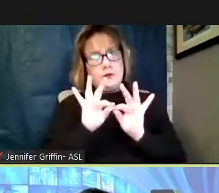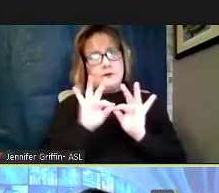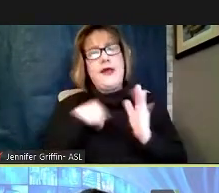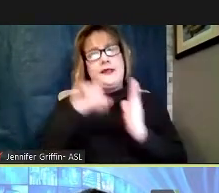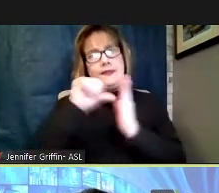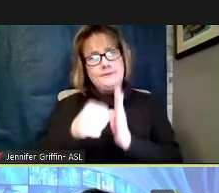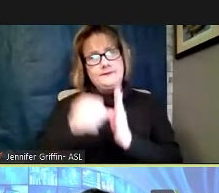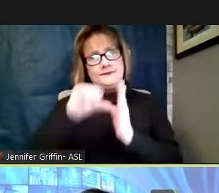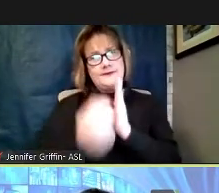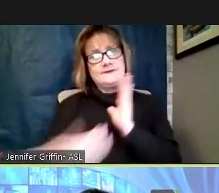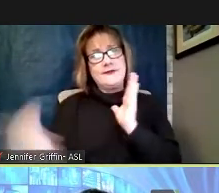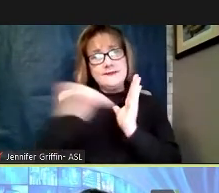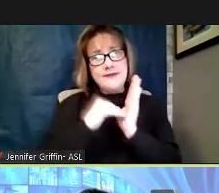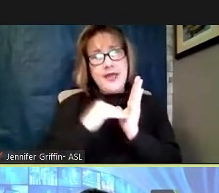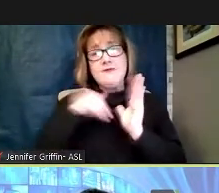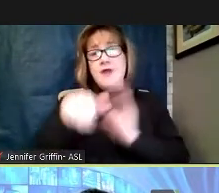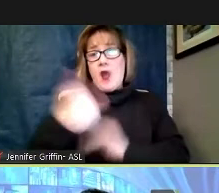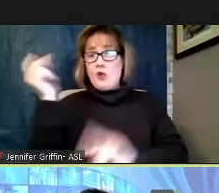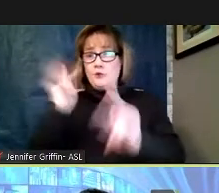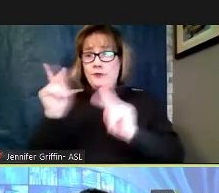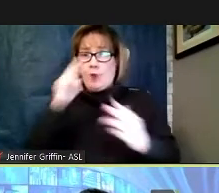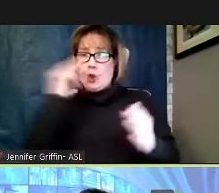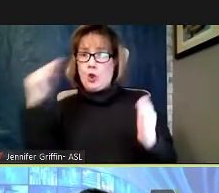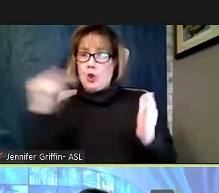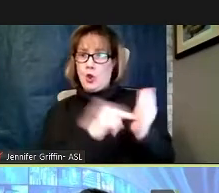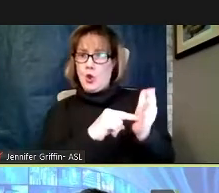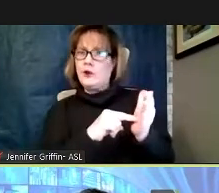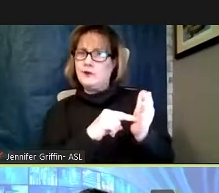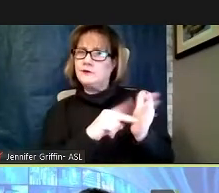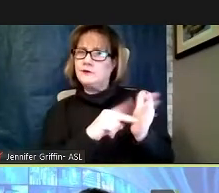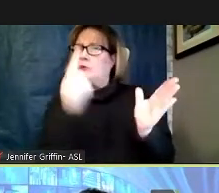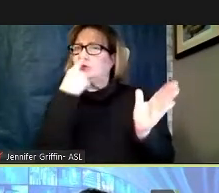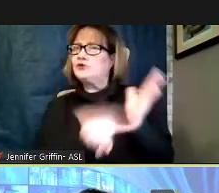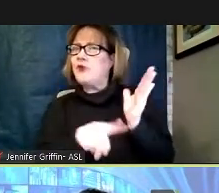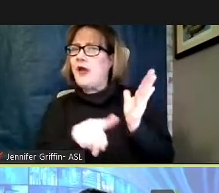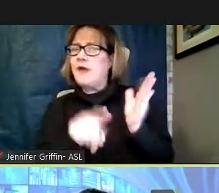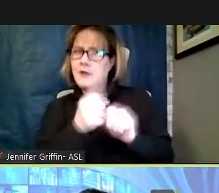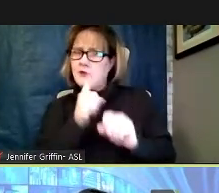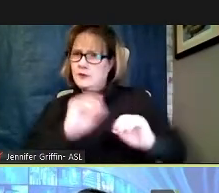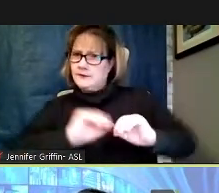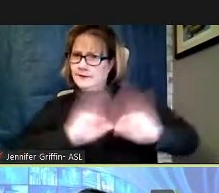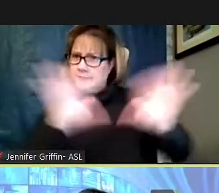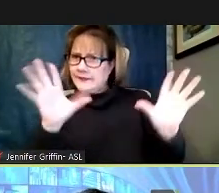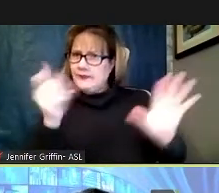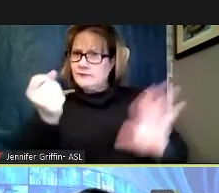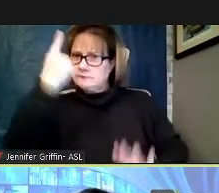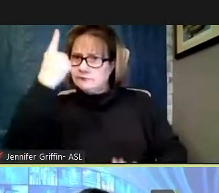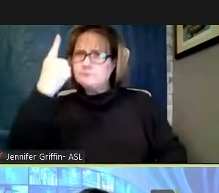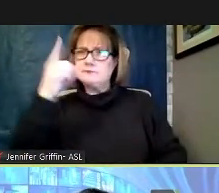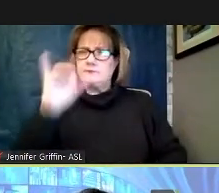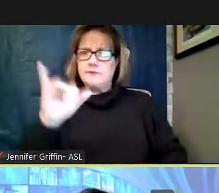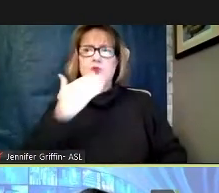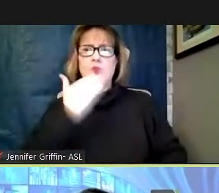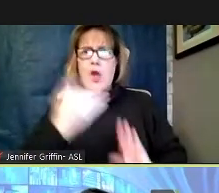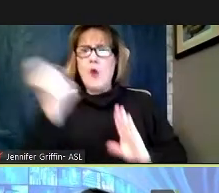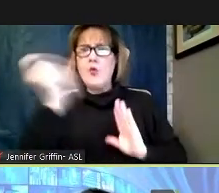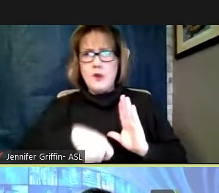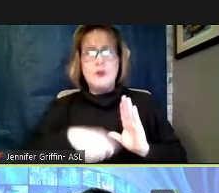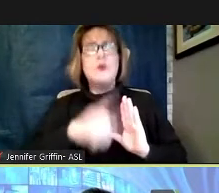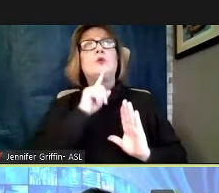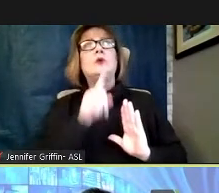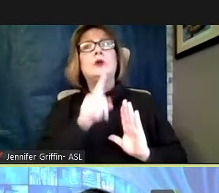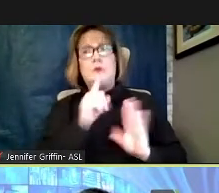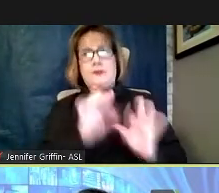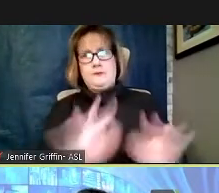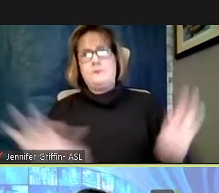emphasize again, having other people read it and make sure that there's clarity and that it's well written is really